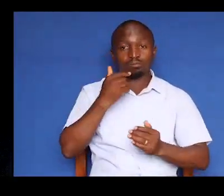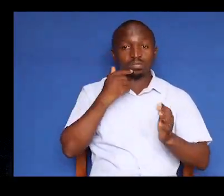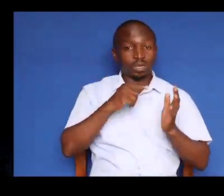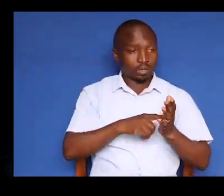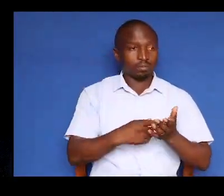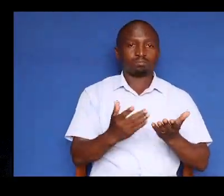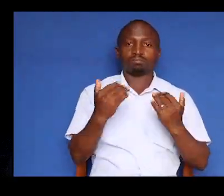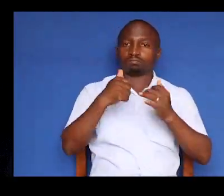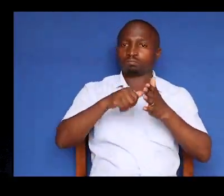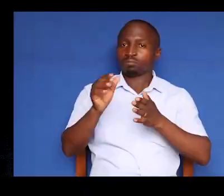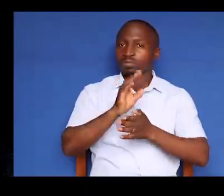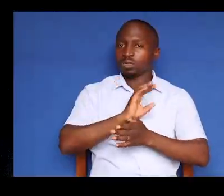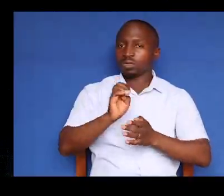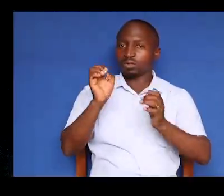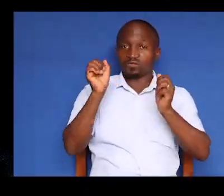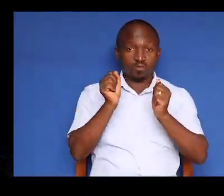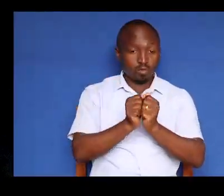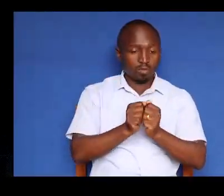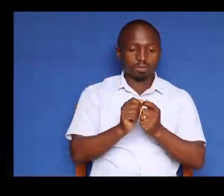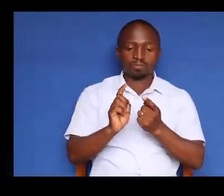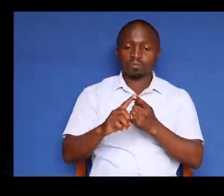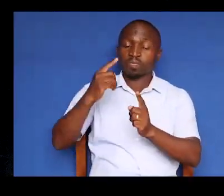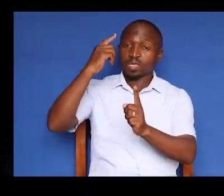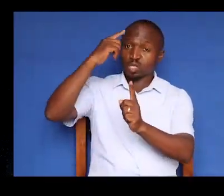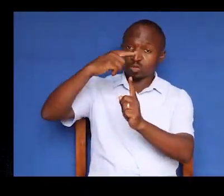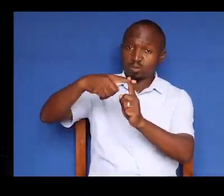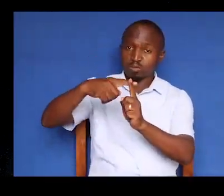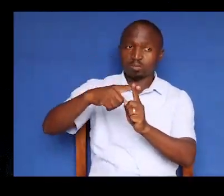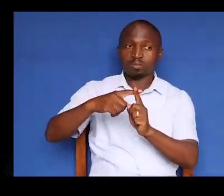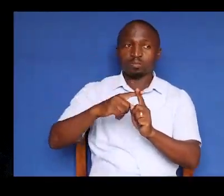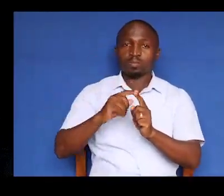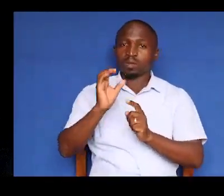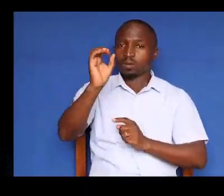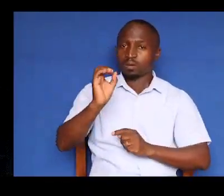pay 10,000 plus 50%